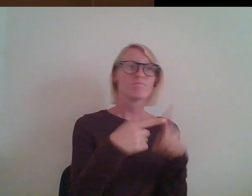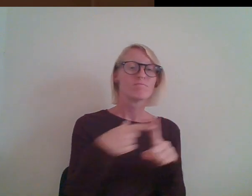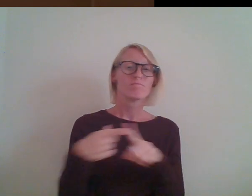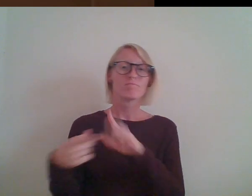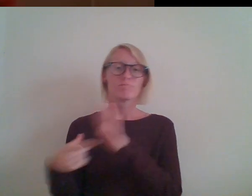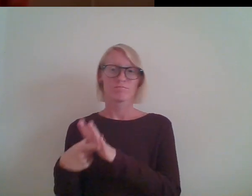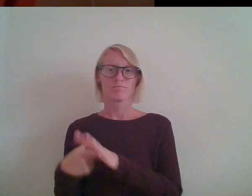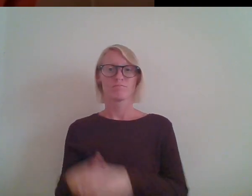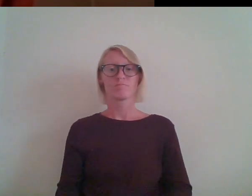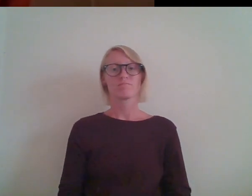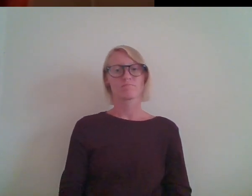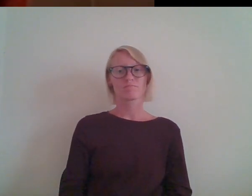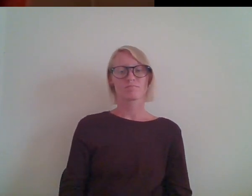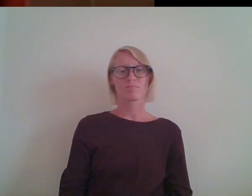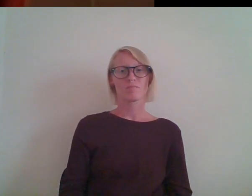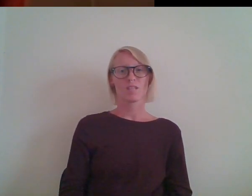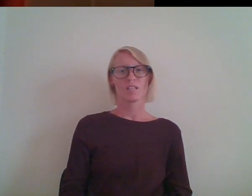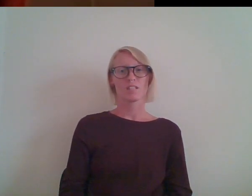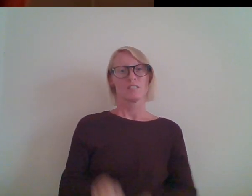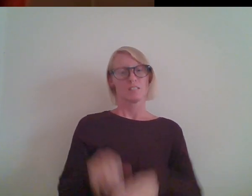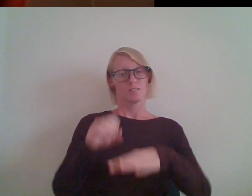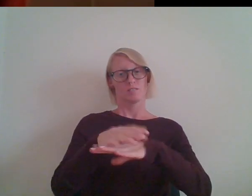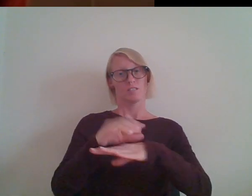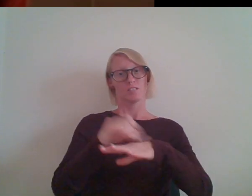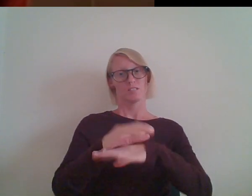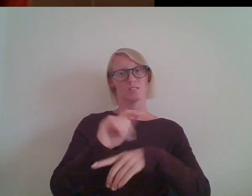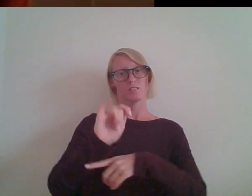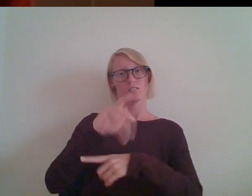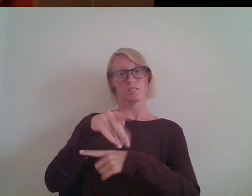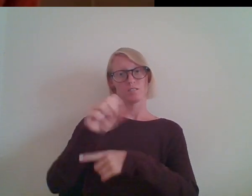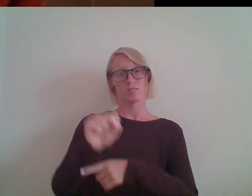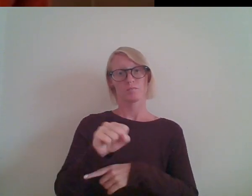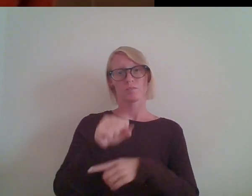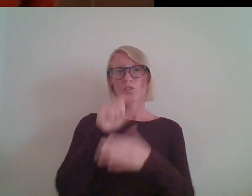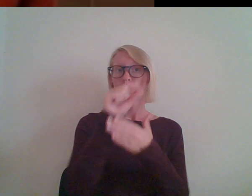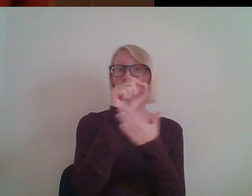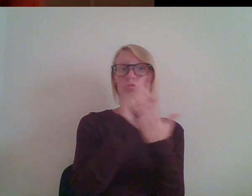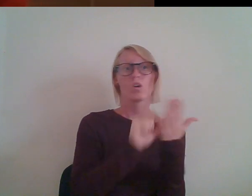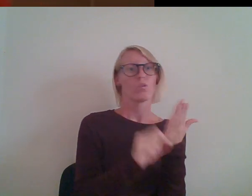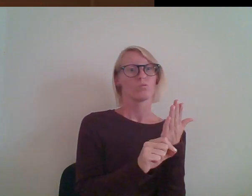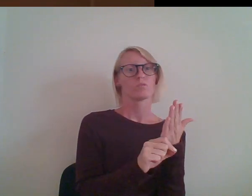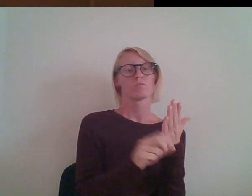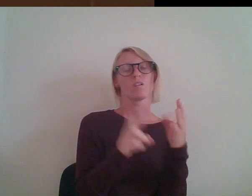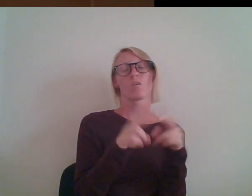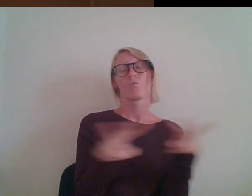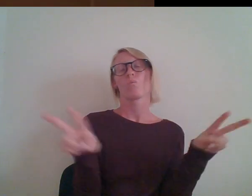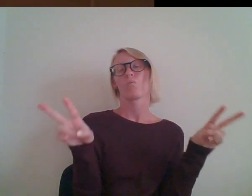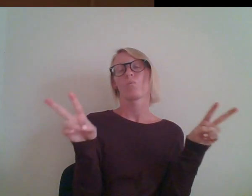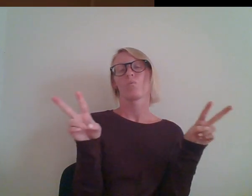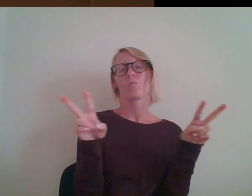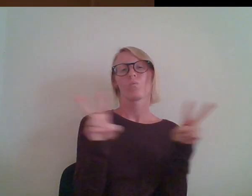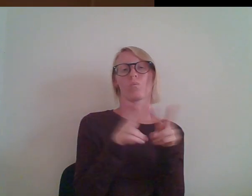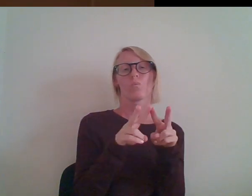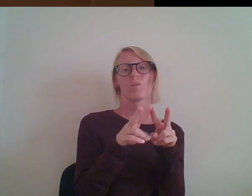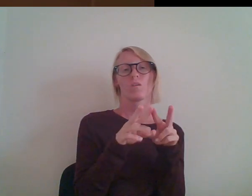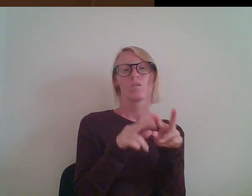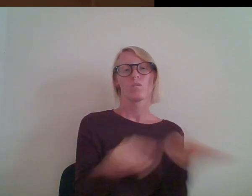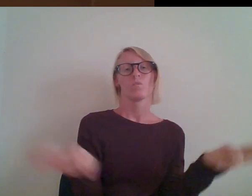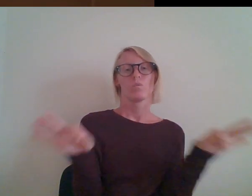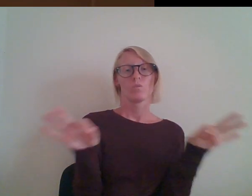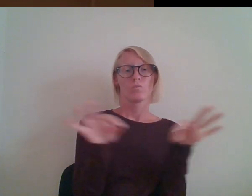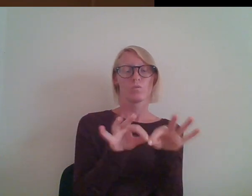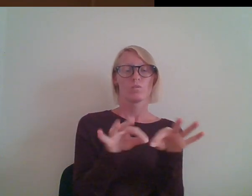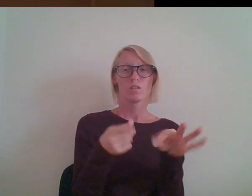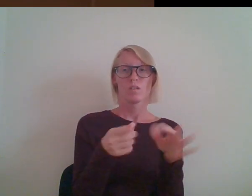give you a couple other tips here. Taking notes, so vital. But most students who do it haven't learned a very simple